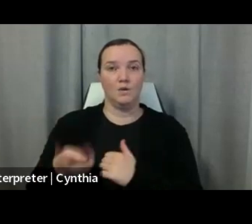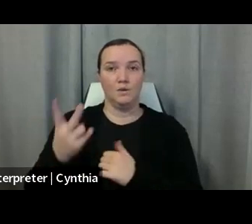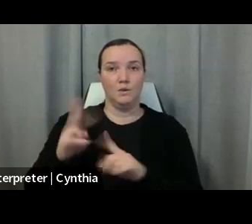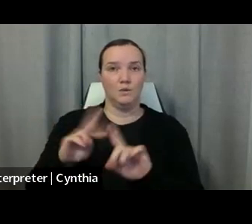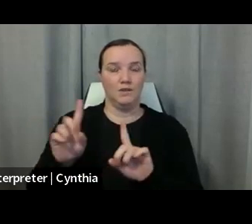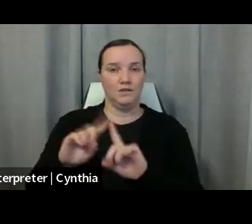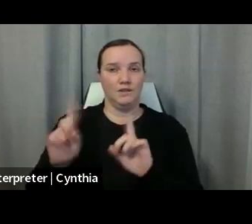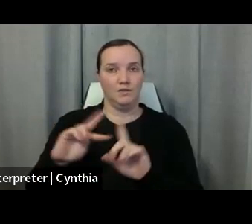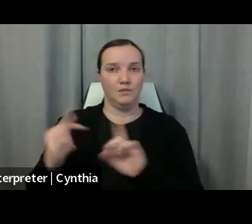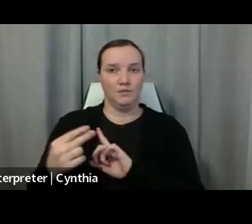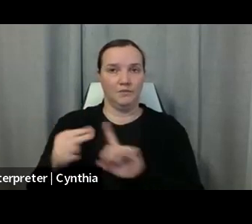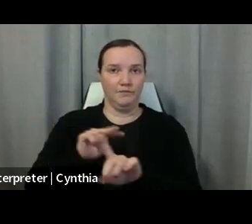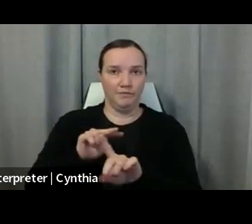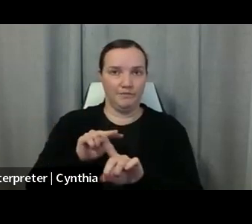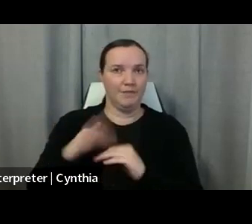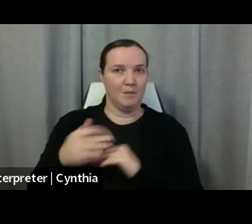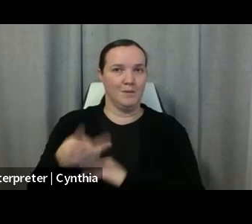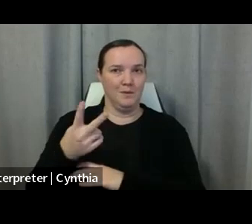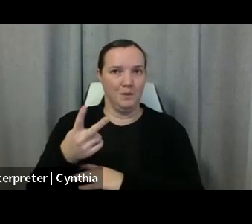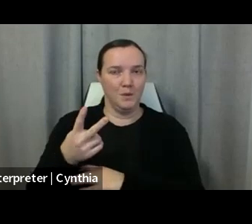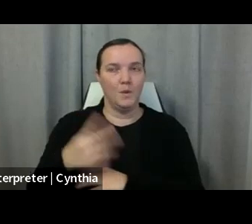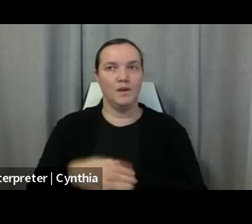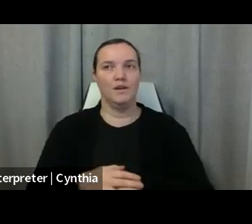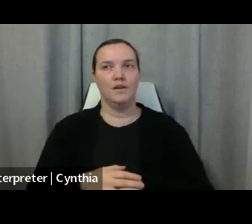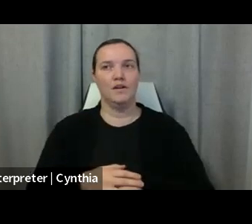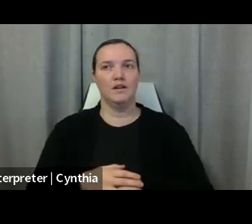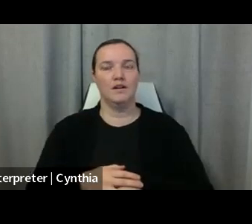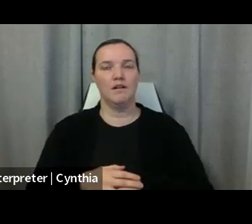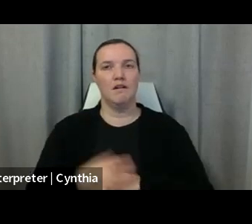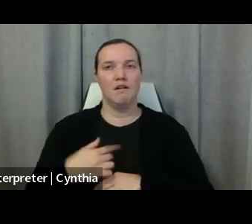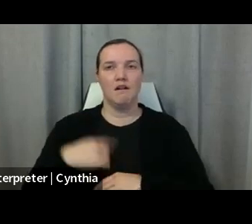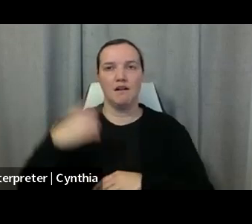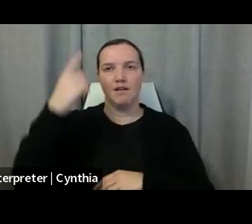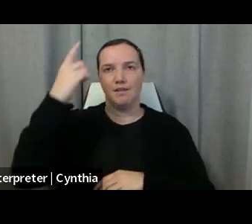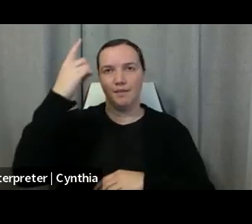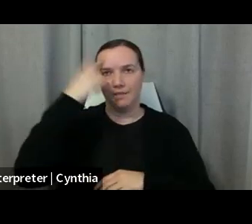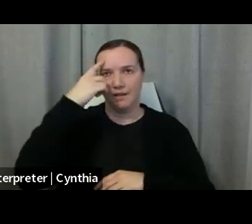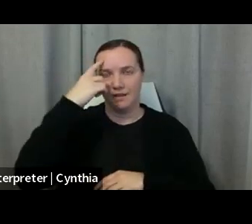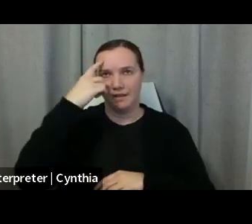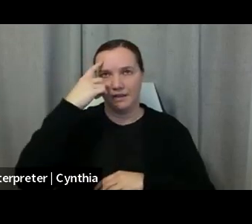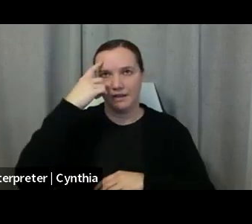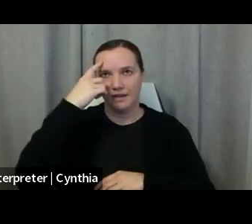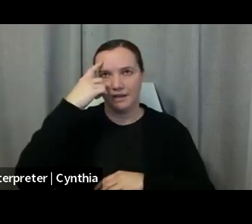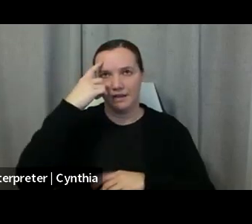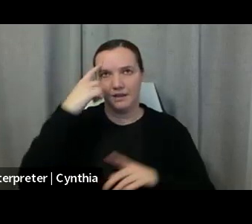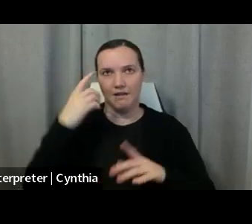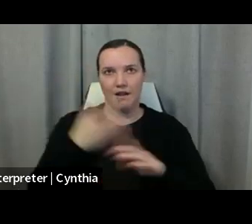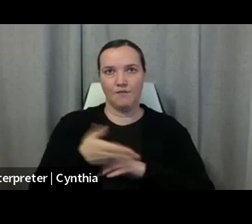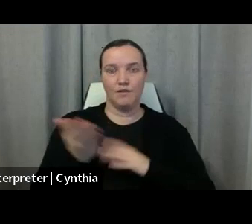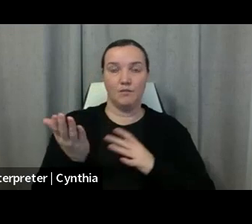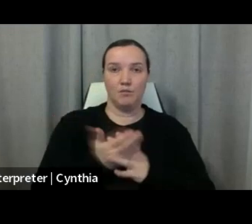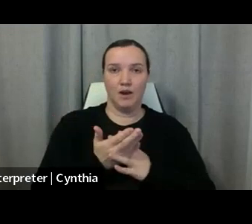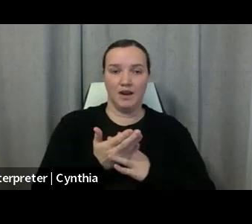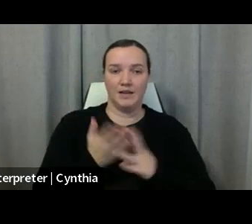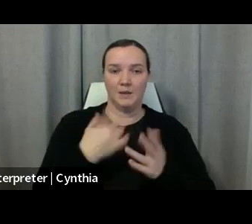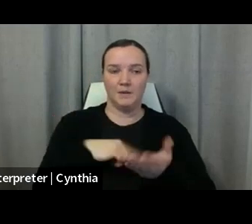viewpoints at minimum. And I think once we're back from the break, we would probably just